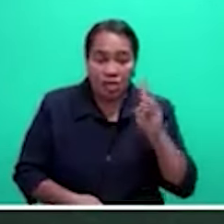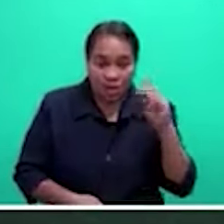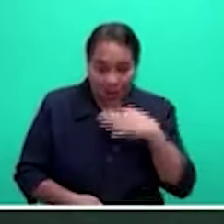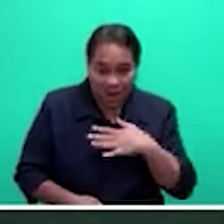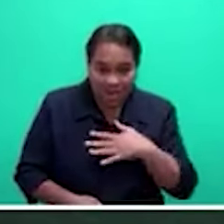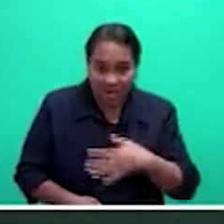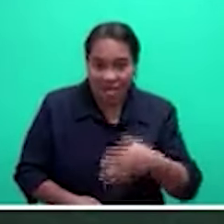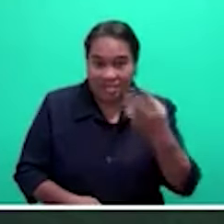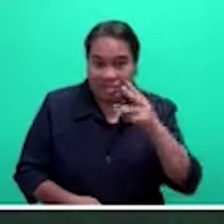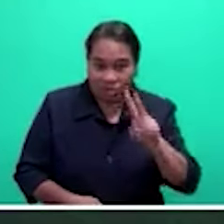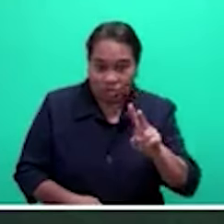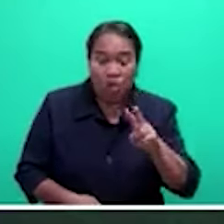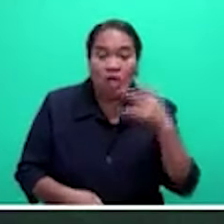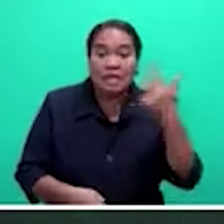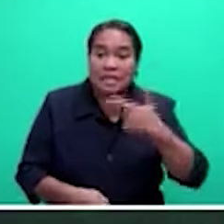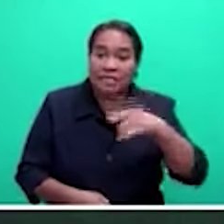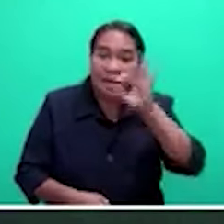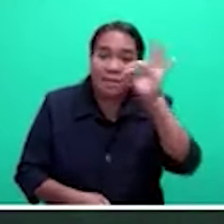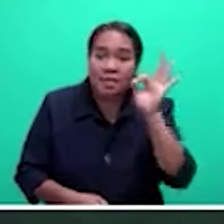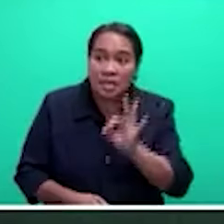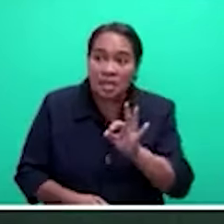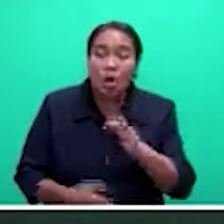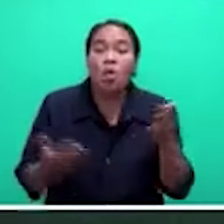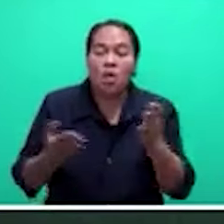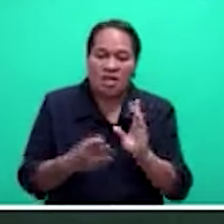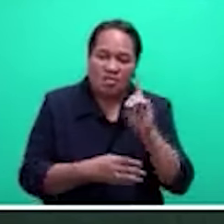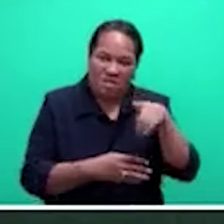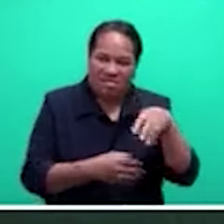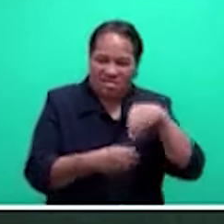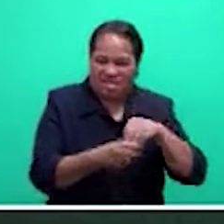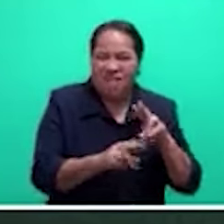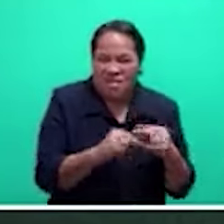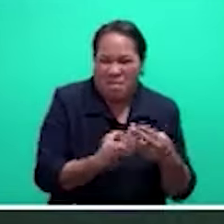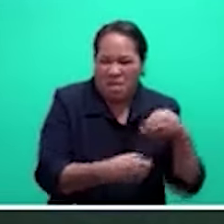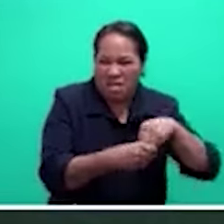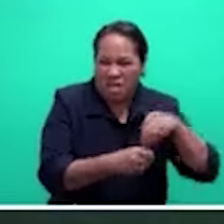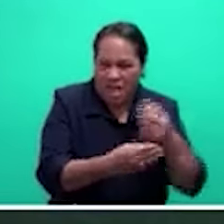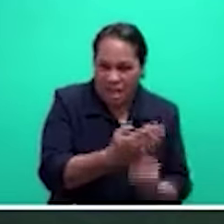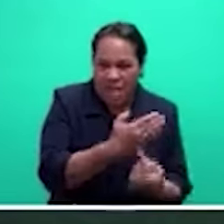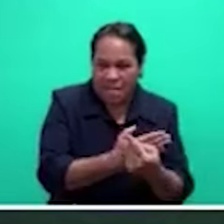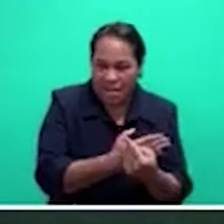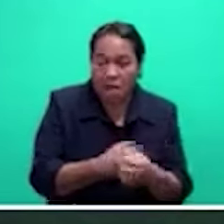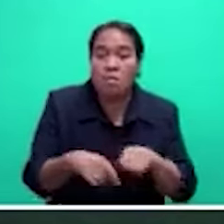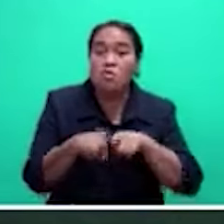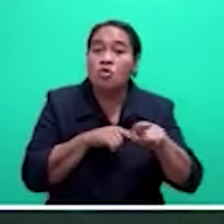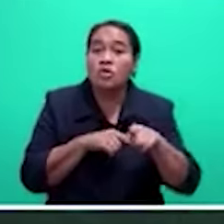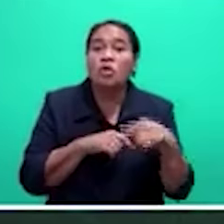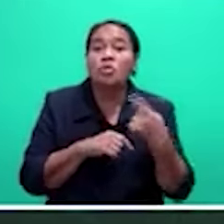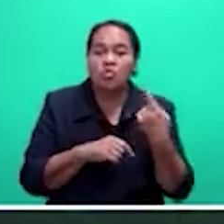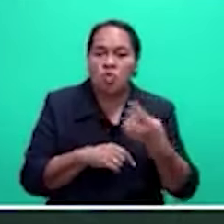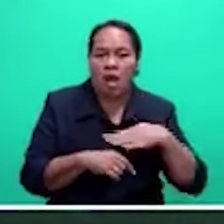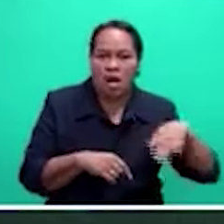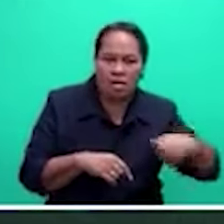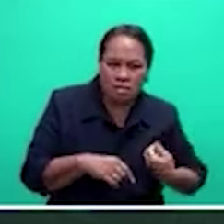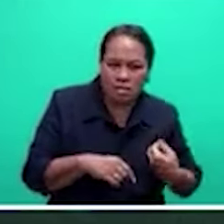252 cases, 17% were committed in the domestic setting, primarily by spouses or partners, and